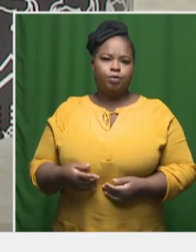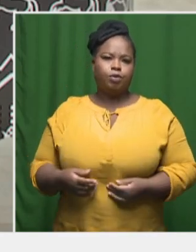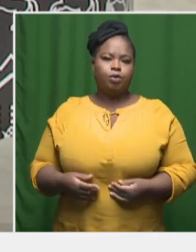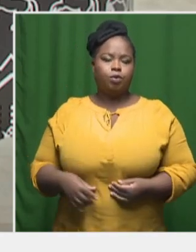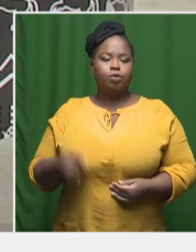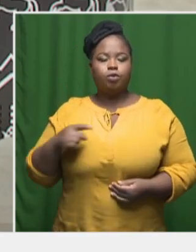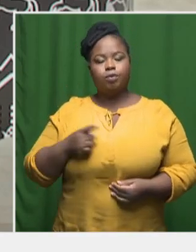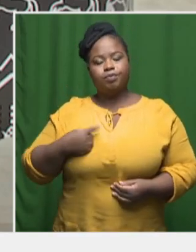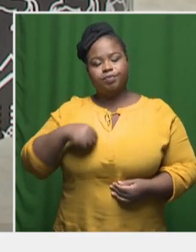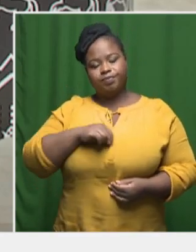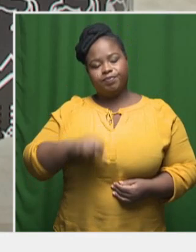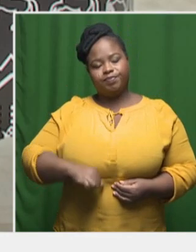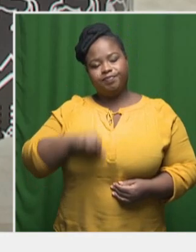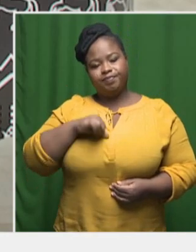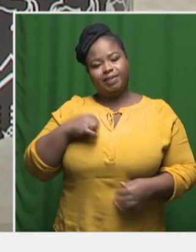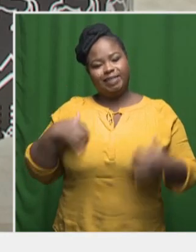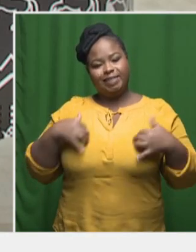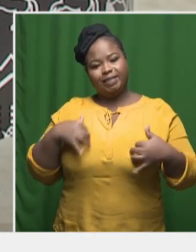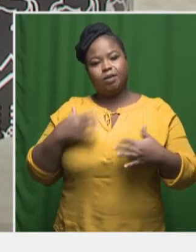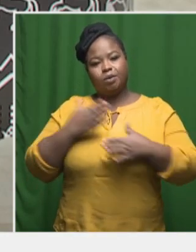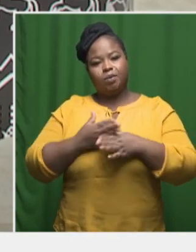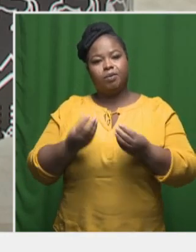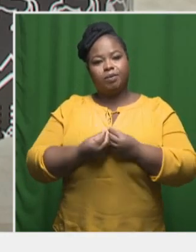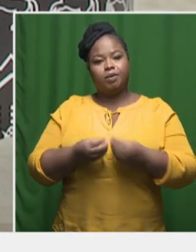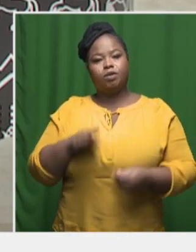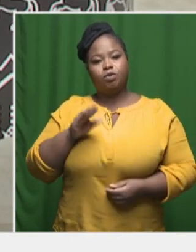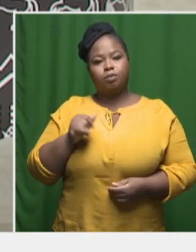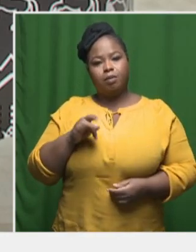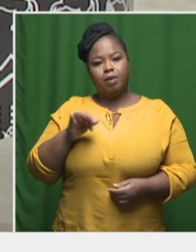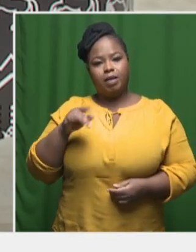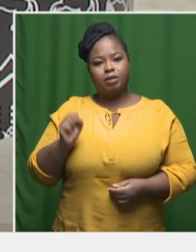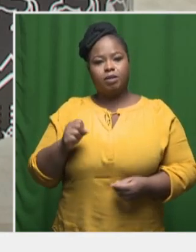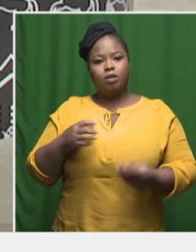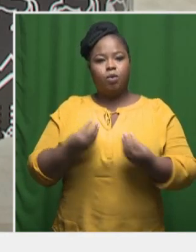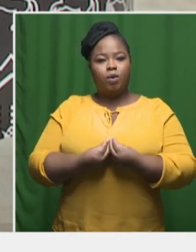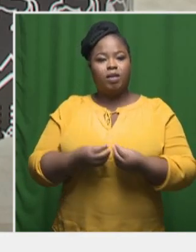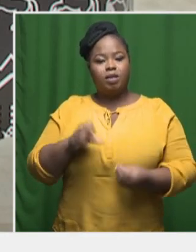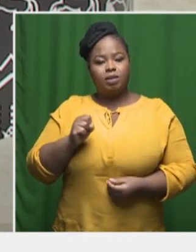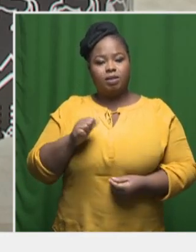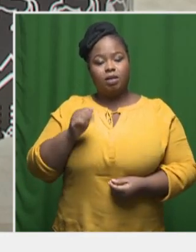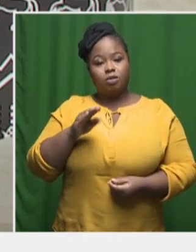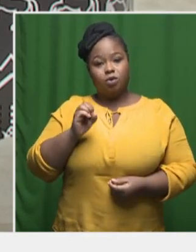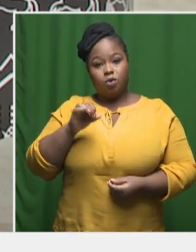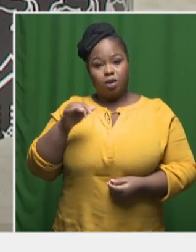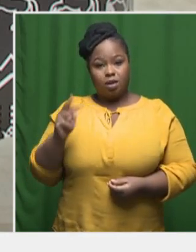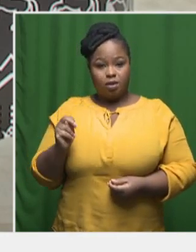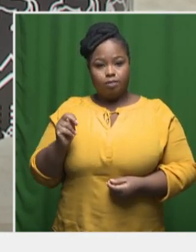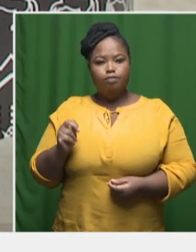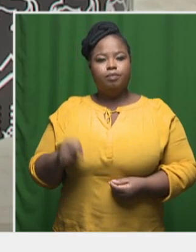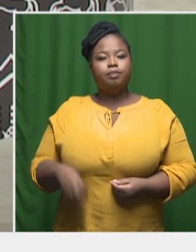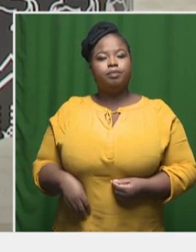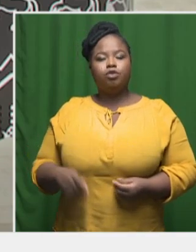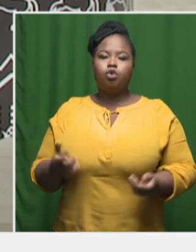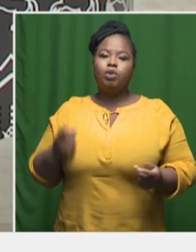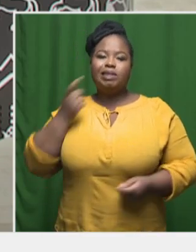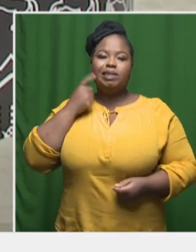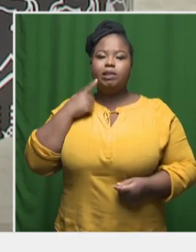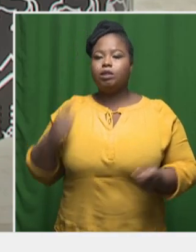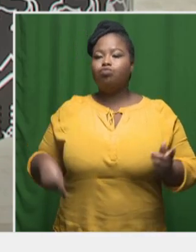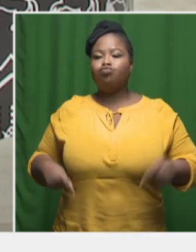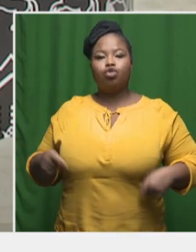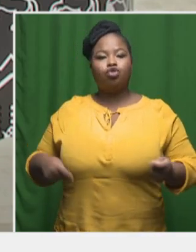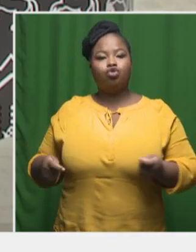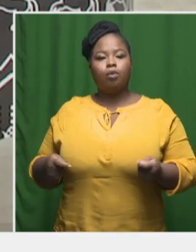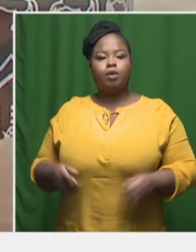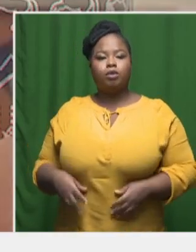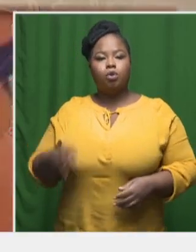So we're very proud and excited to be working with Superbalist along with Plasticon to create almost a shoppable apartment. Also with Mr.